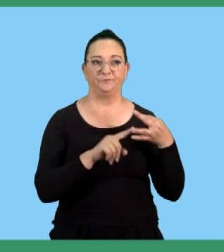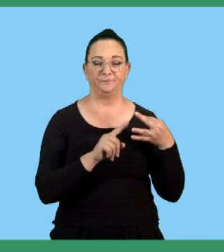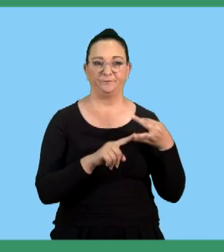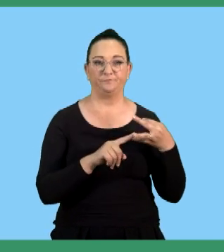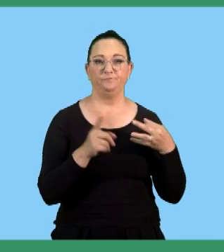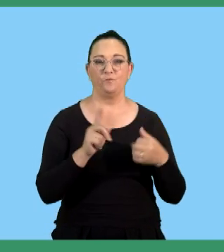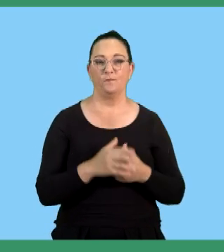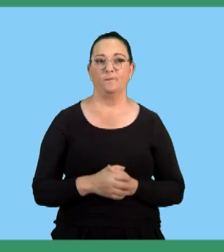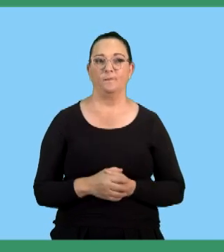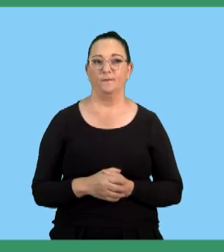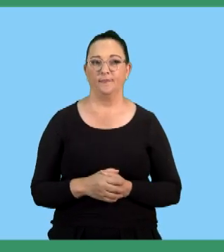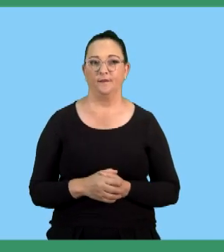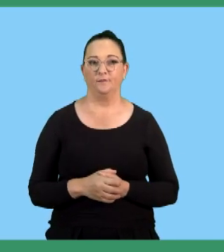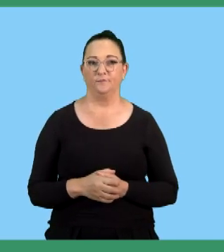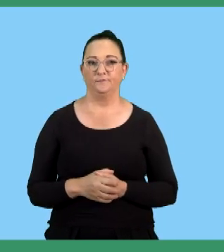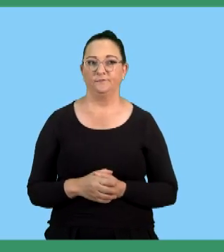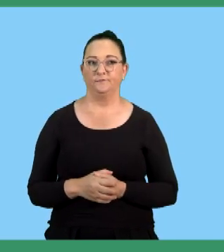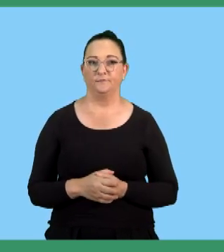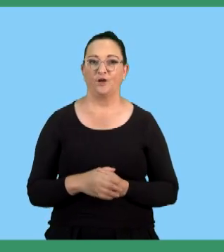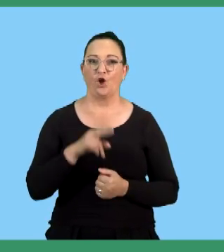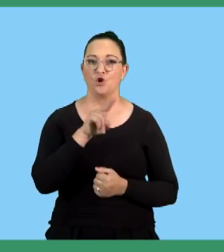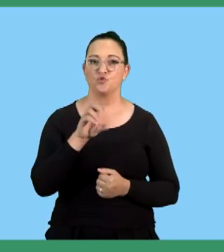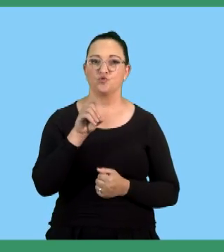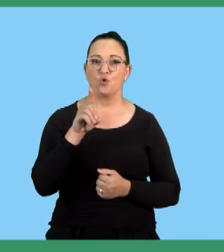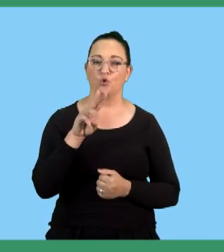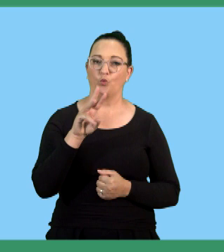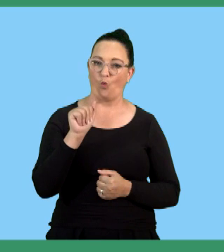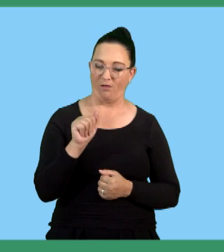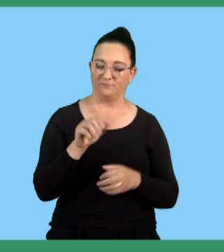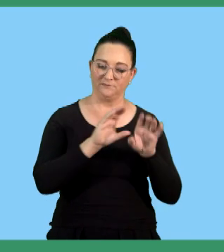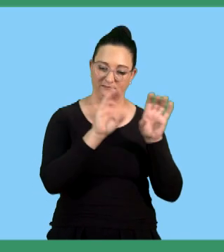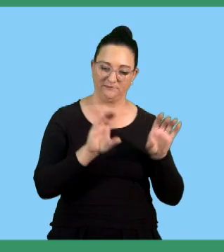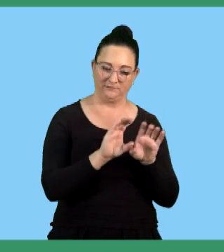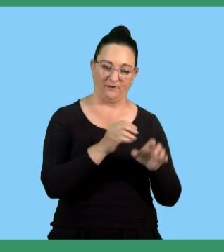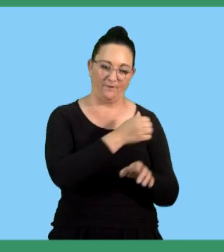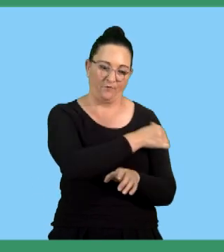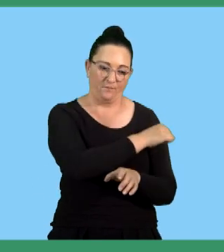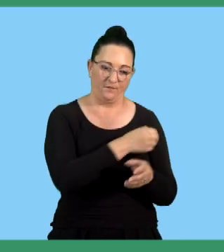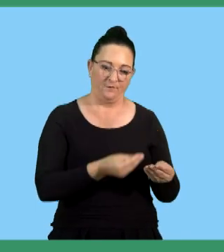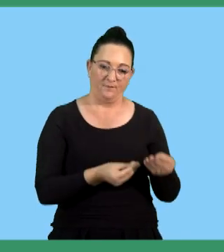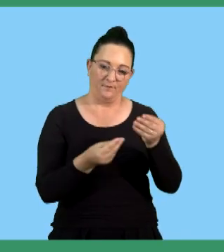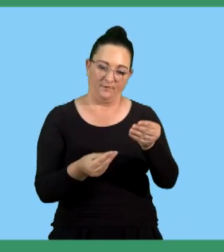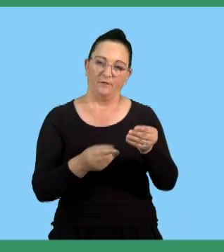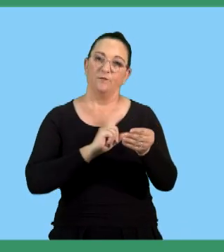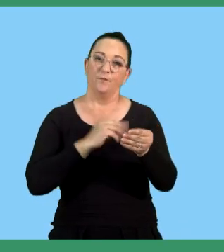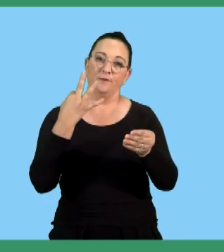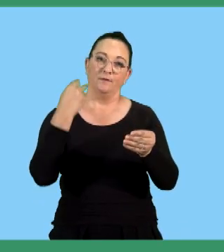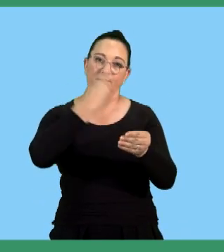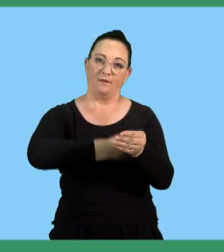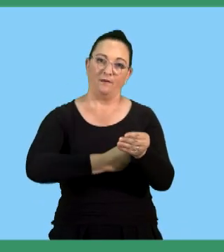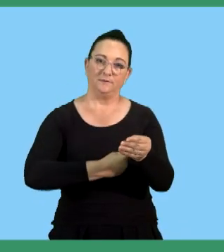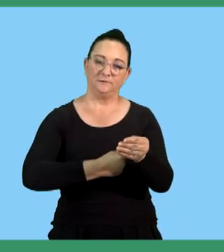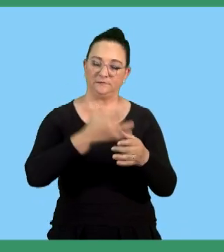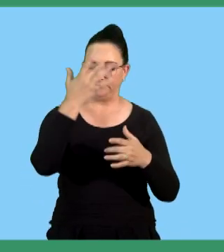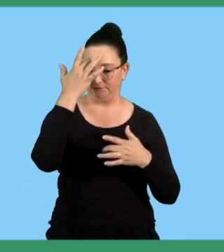the second one. It says Zodwa, the production manager, brought a medical certificate for taking 3 days off to recover from